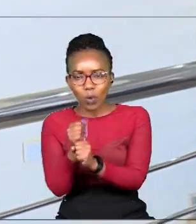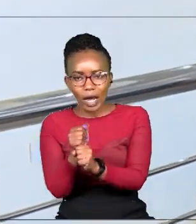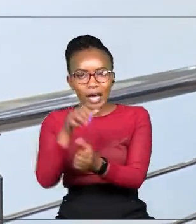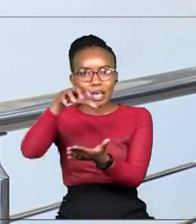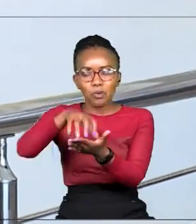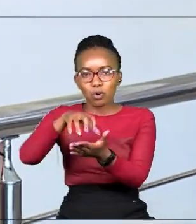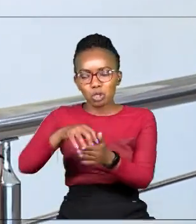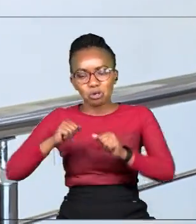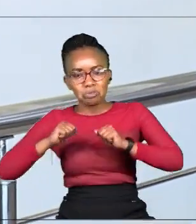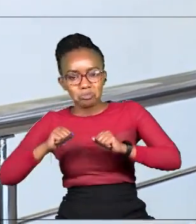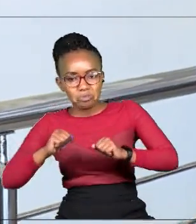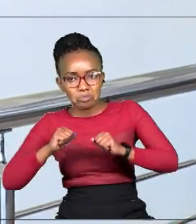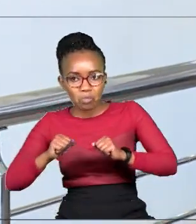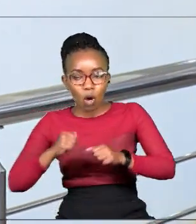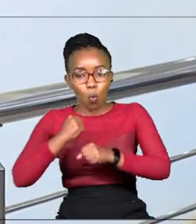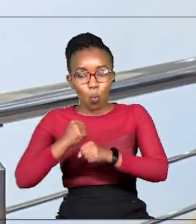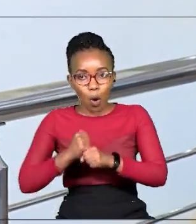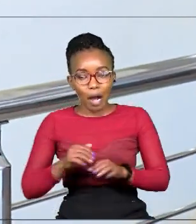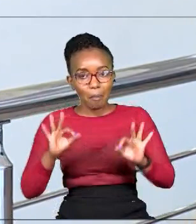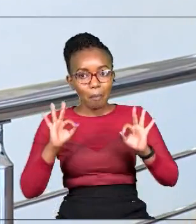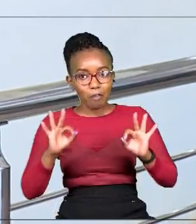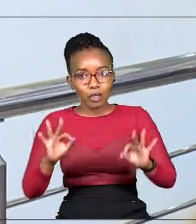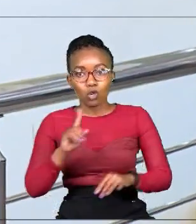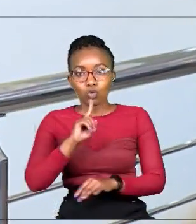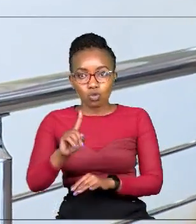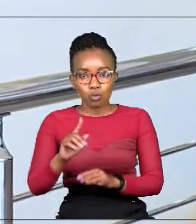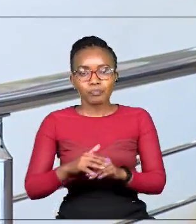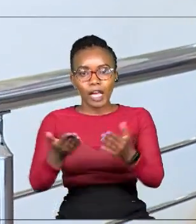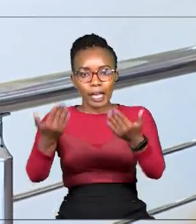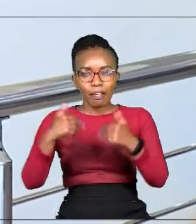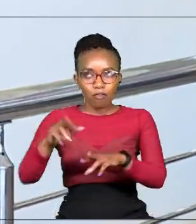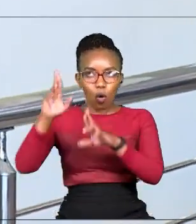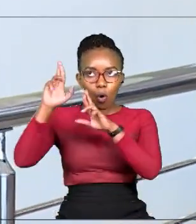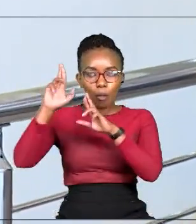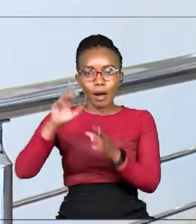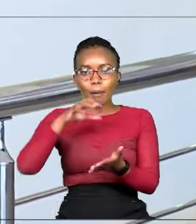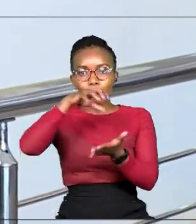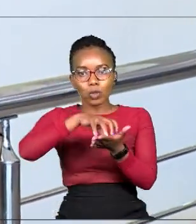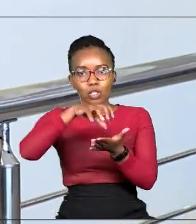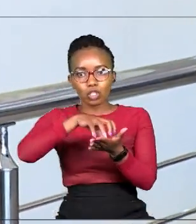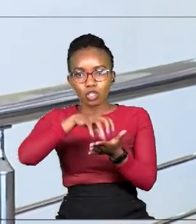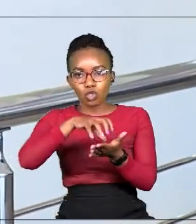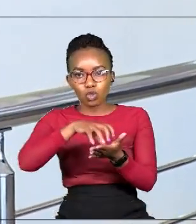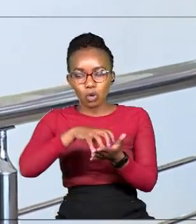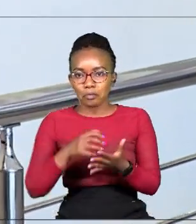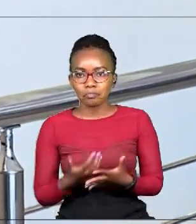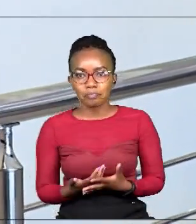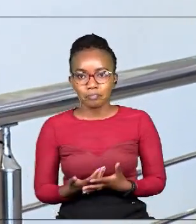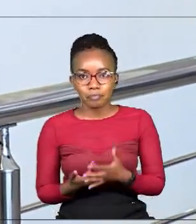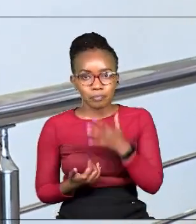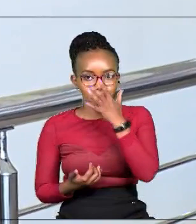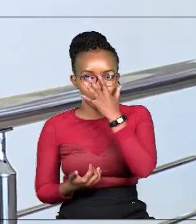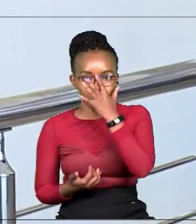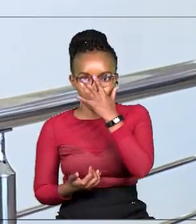well. So those are giving us a green light that the positions may not be, it may not be